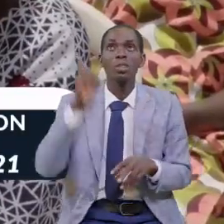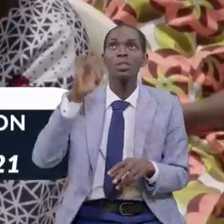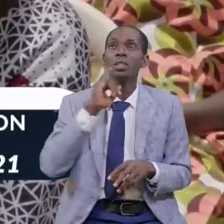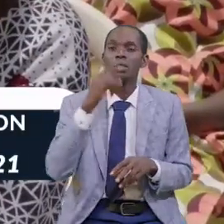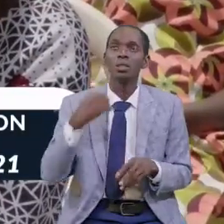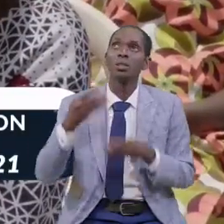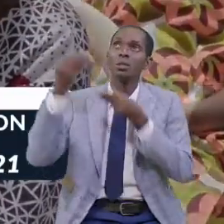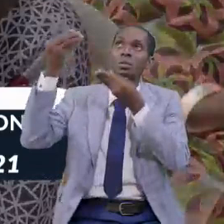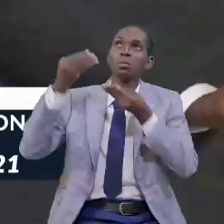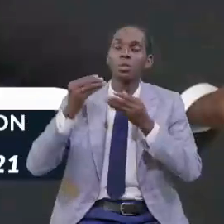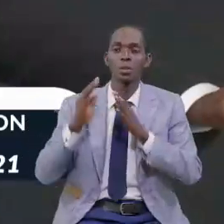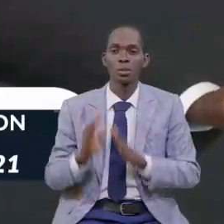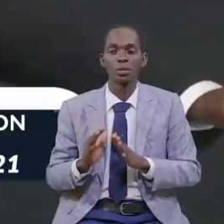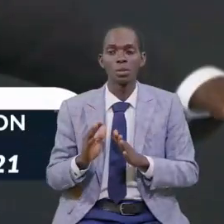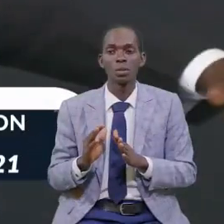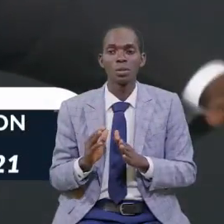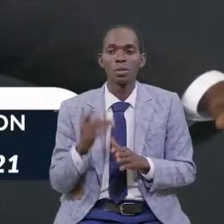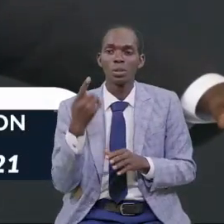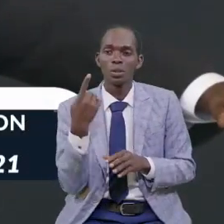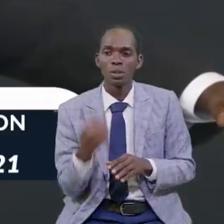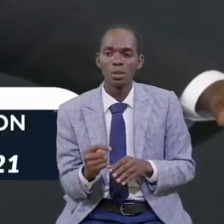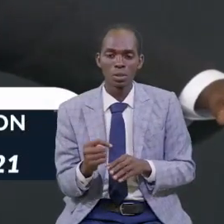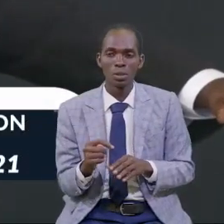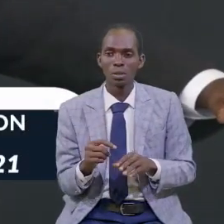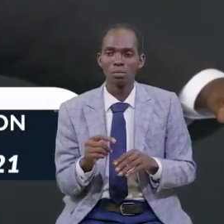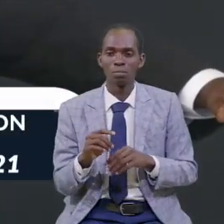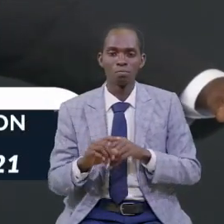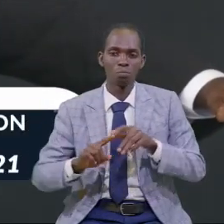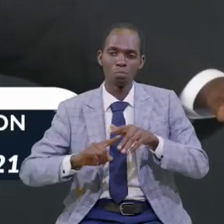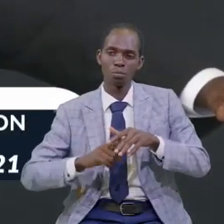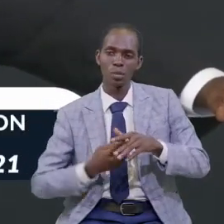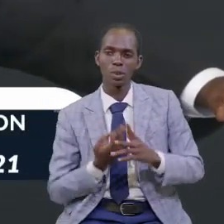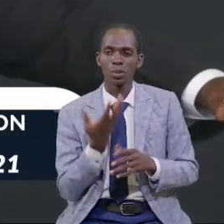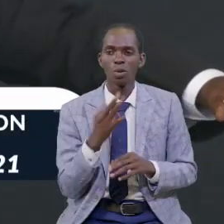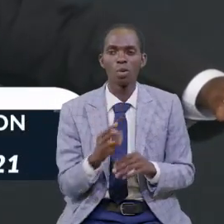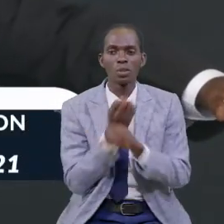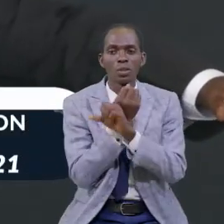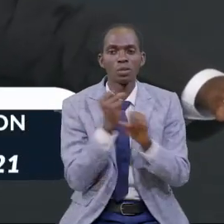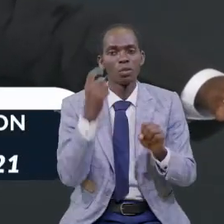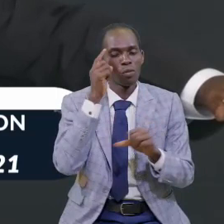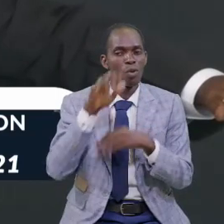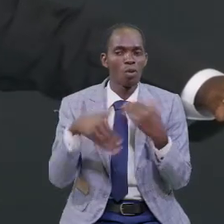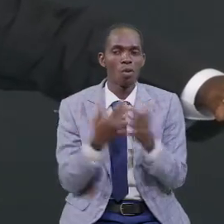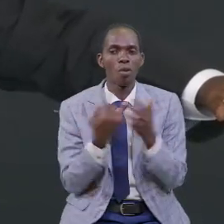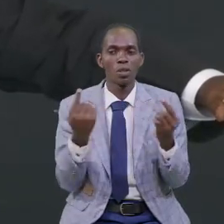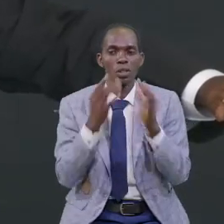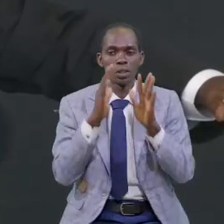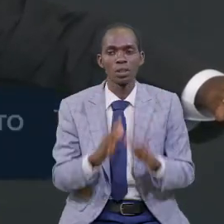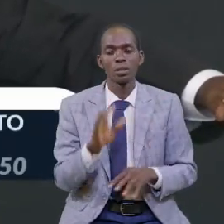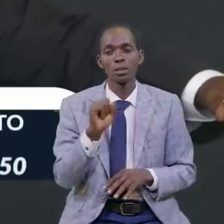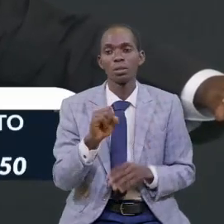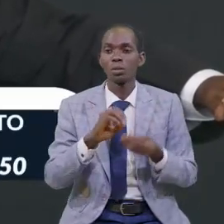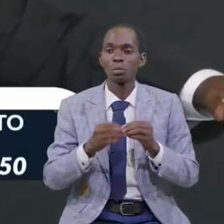the source of salvation for sinners. Number three, the